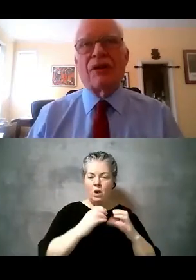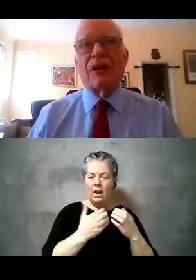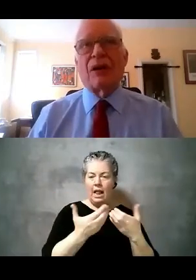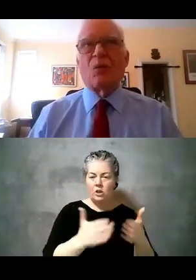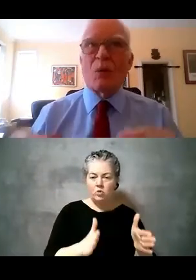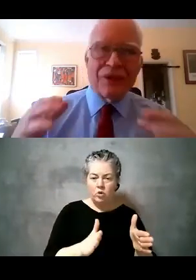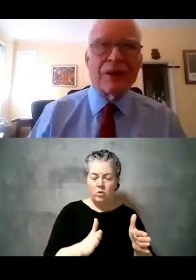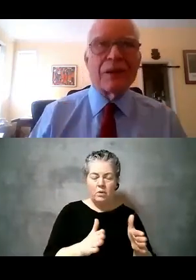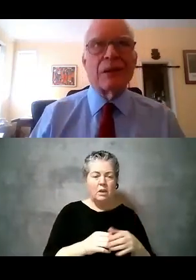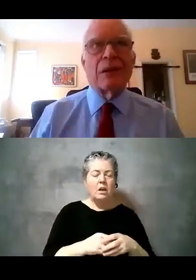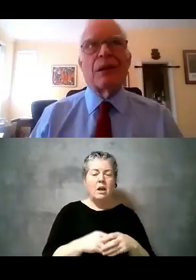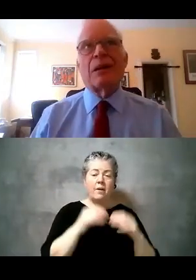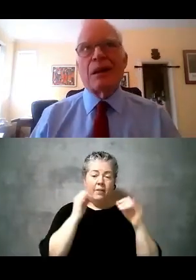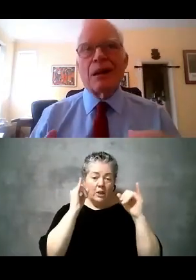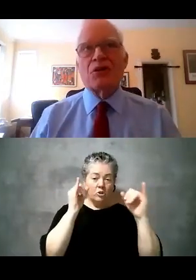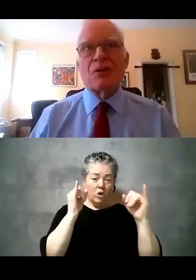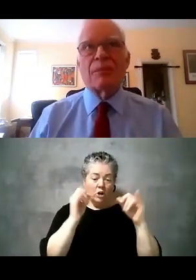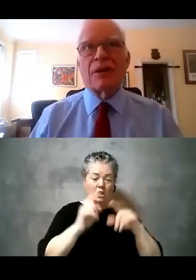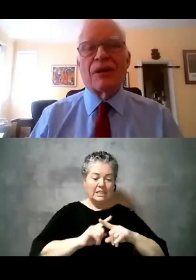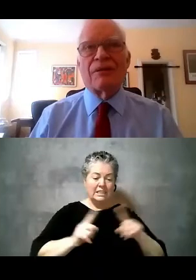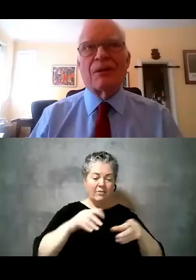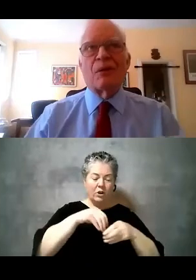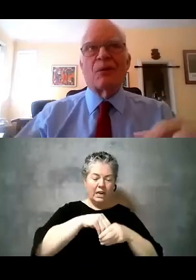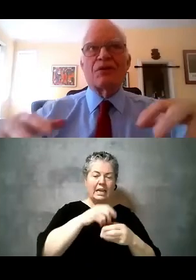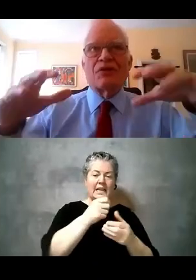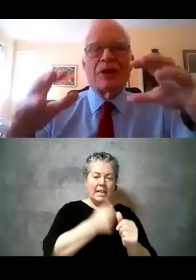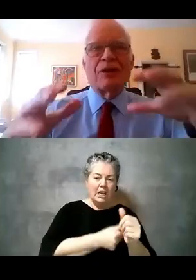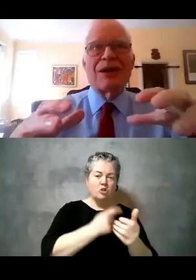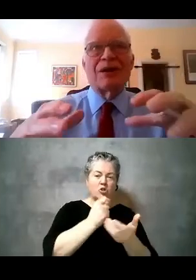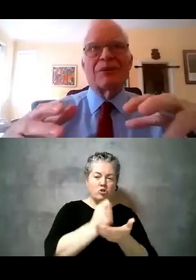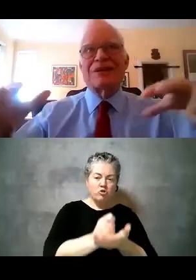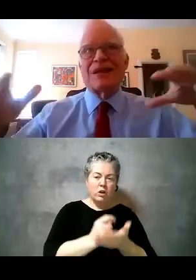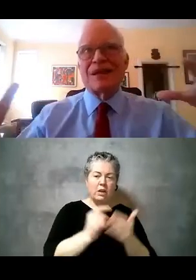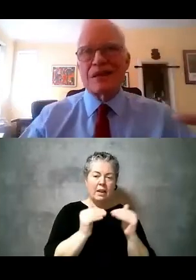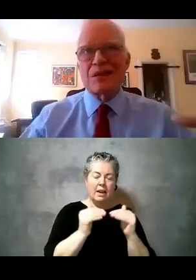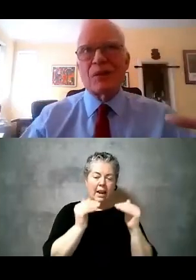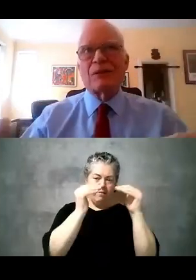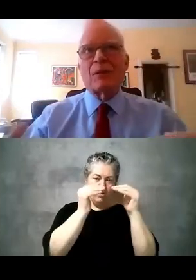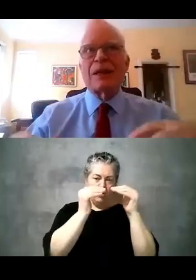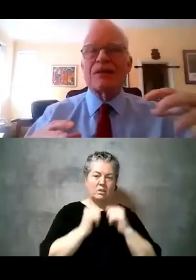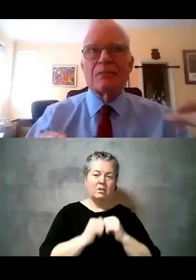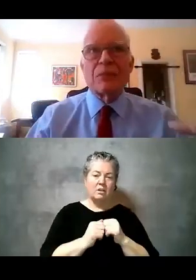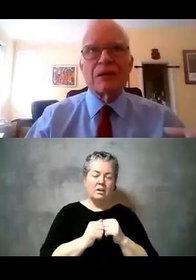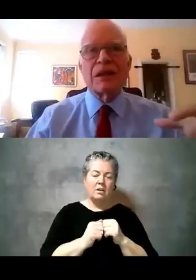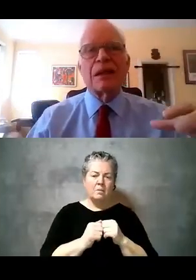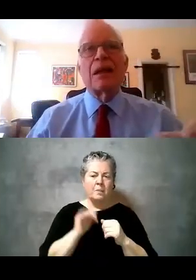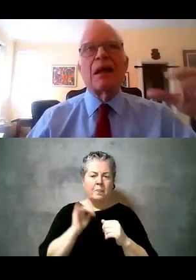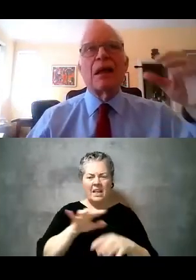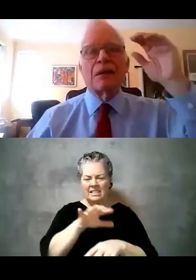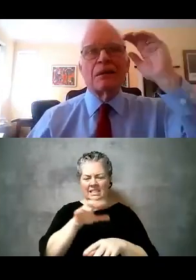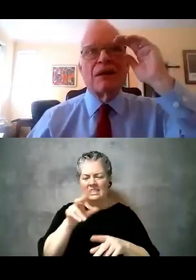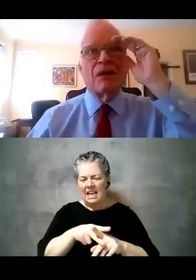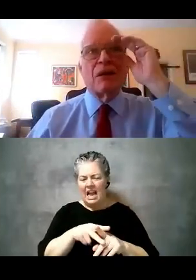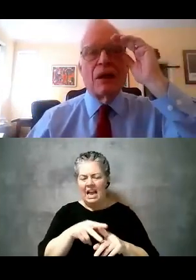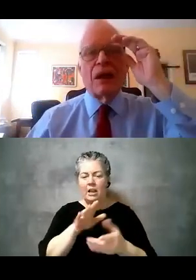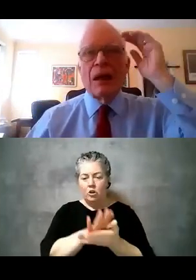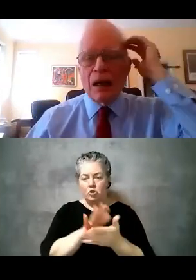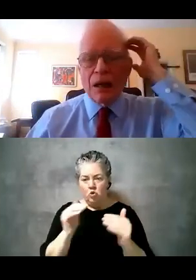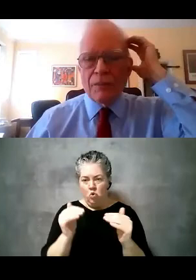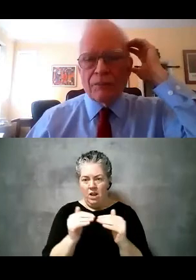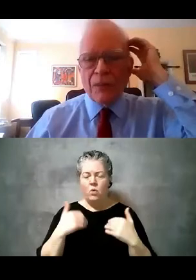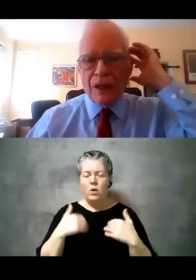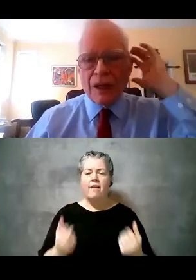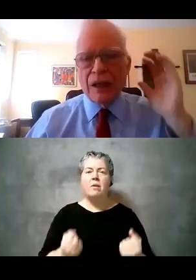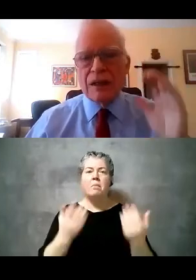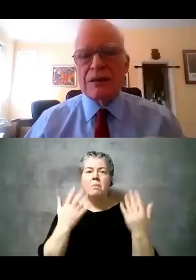is differed within each treatment level, which is being randomly assigned at the school level. We have this multi-level